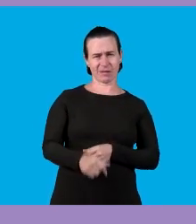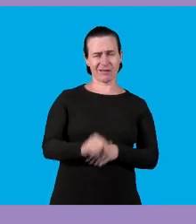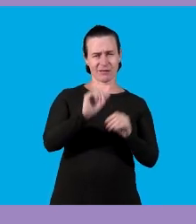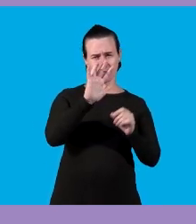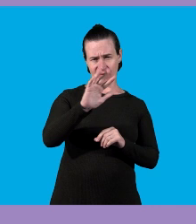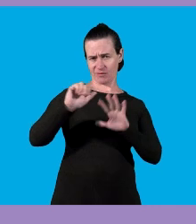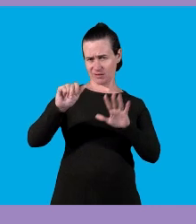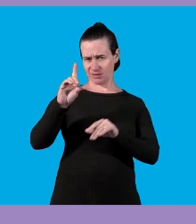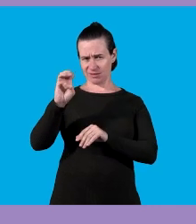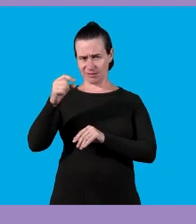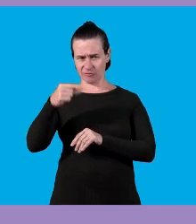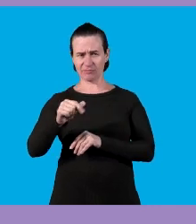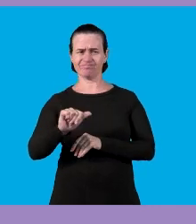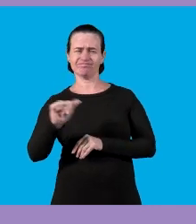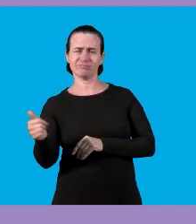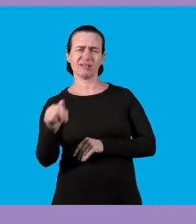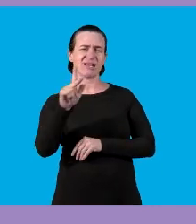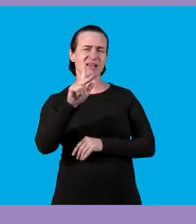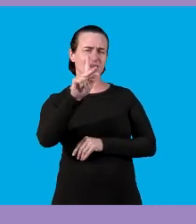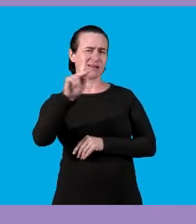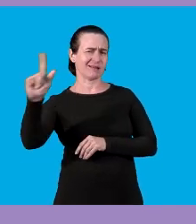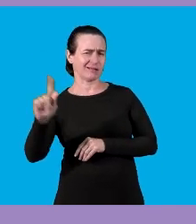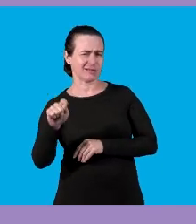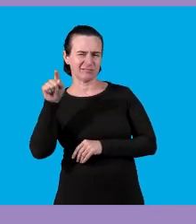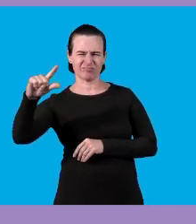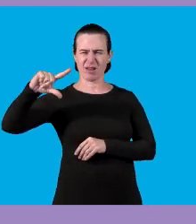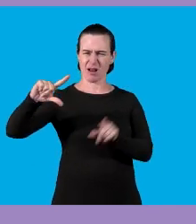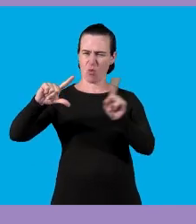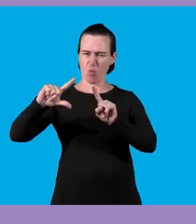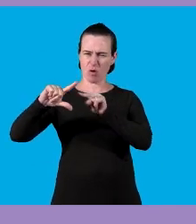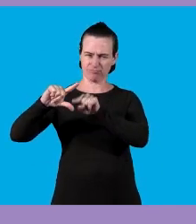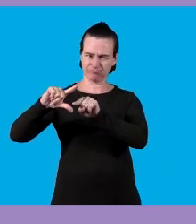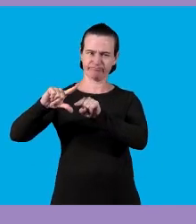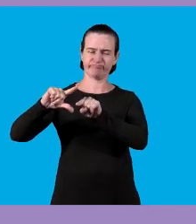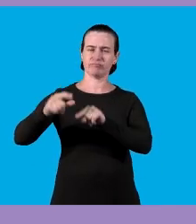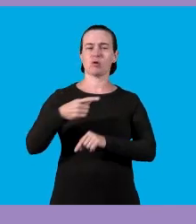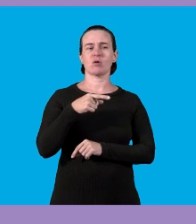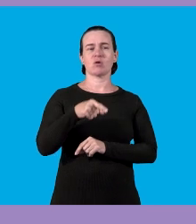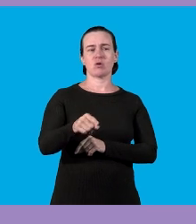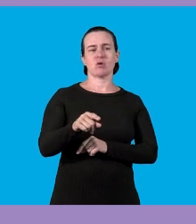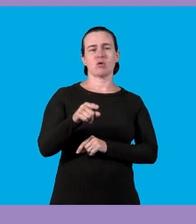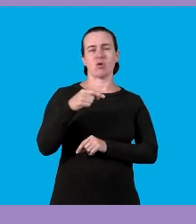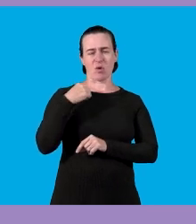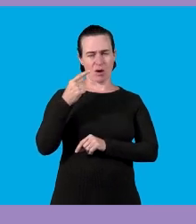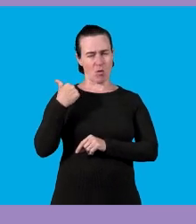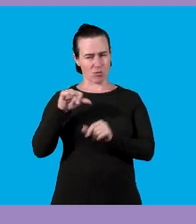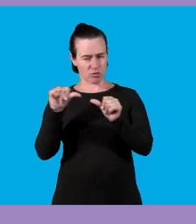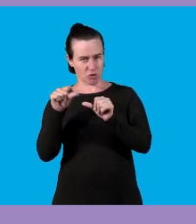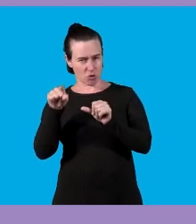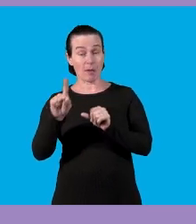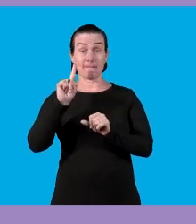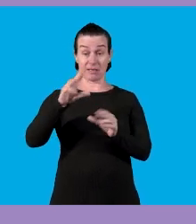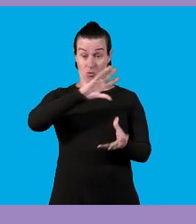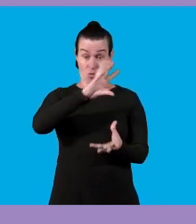And angle KLT equals, it's the one we want, and they are equal to 180